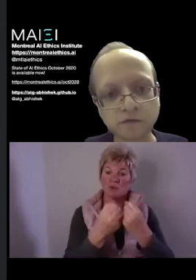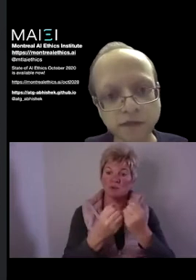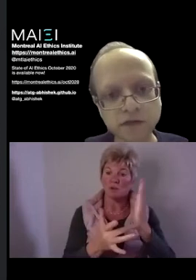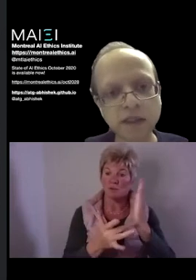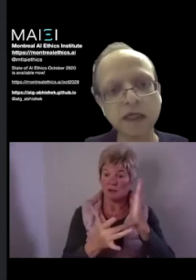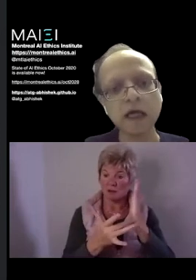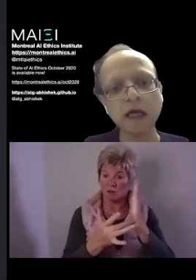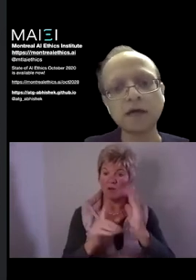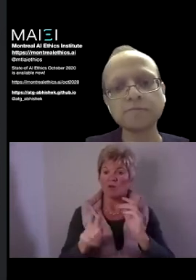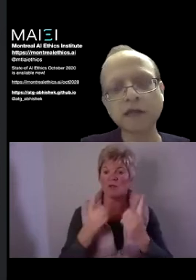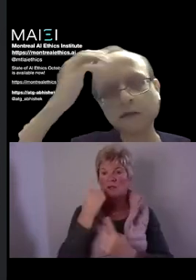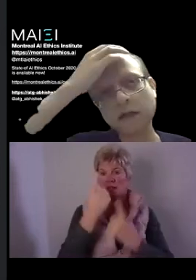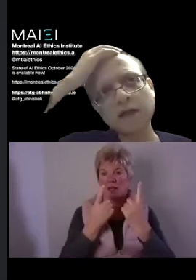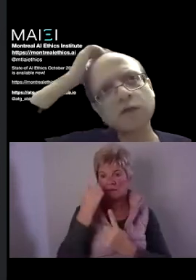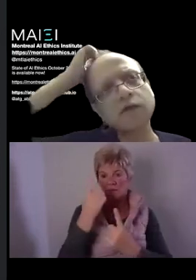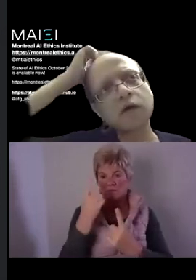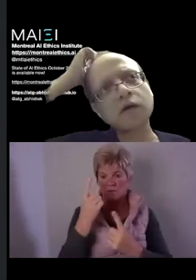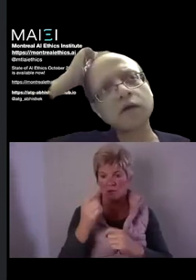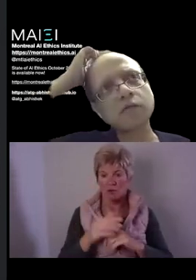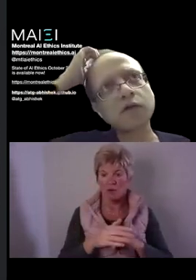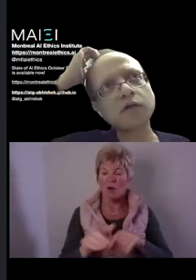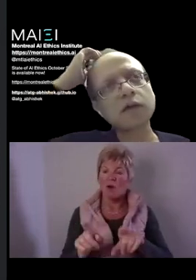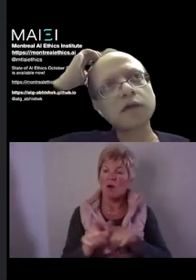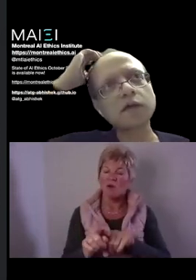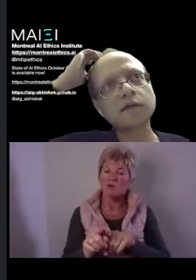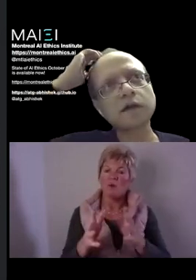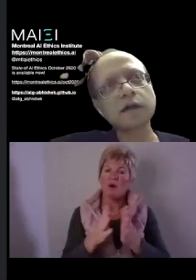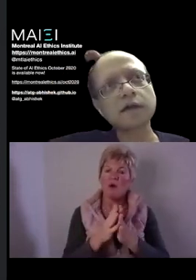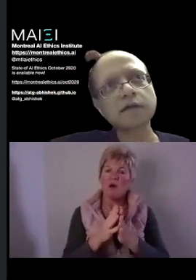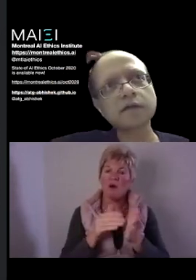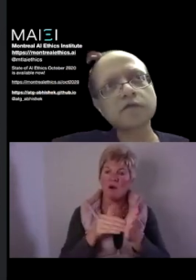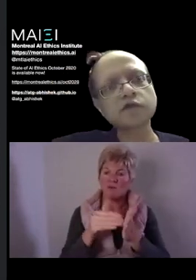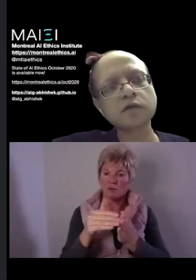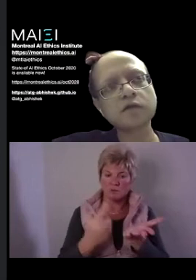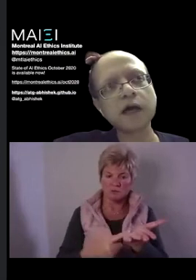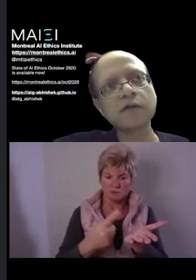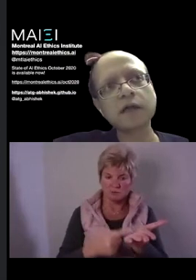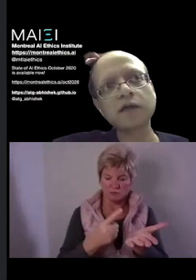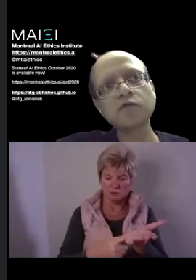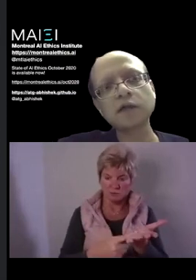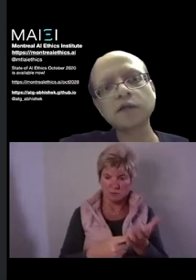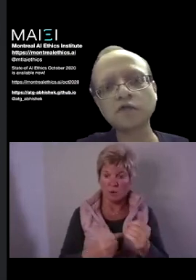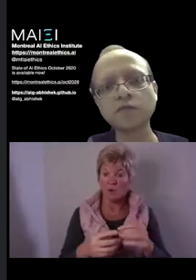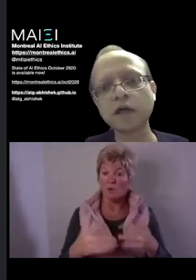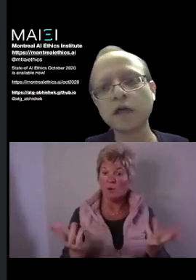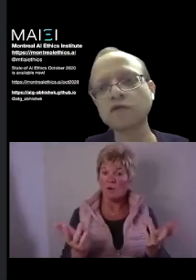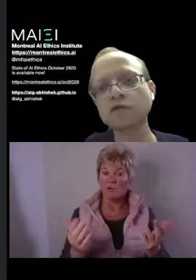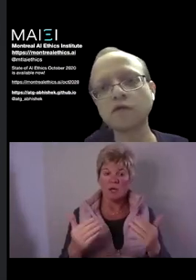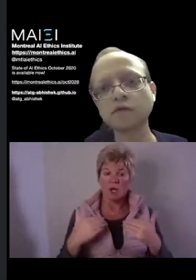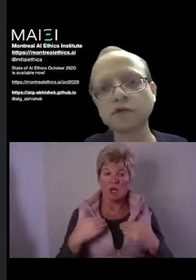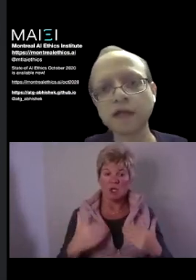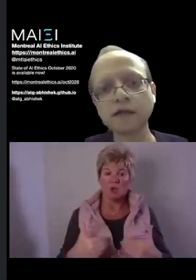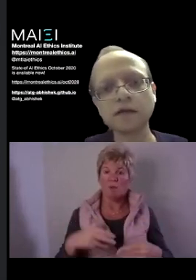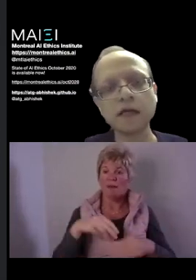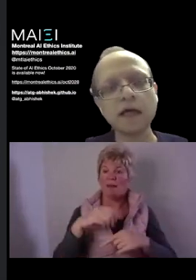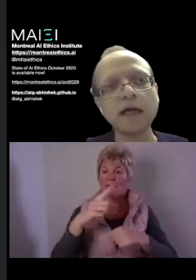into consideration. Something that we talk a lot about in this context is the notion of having a human in the loop, which is